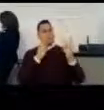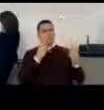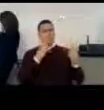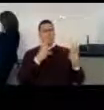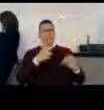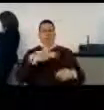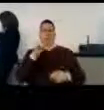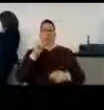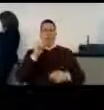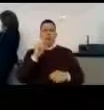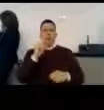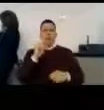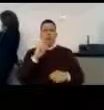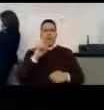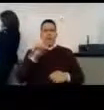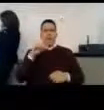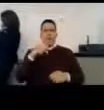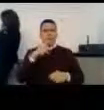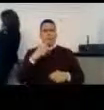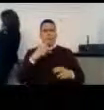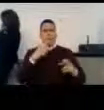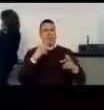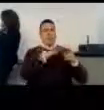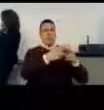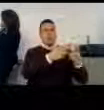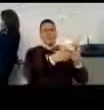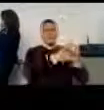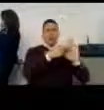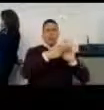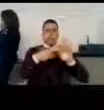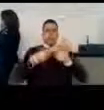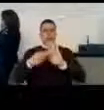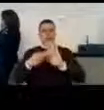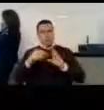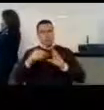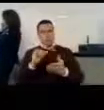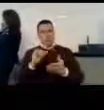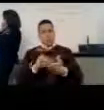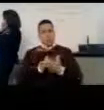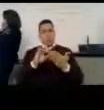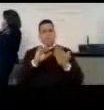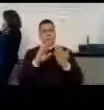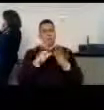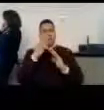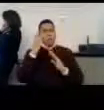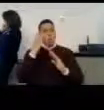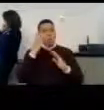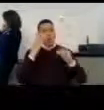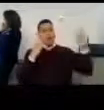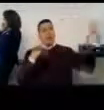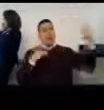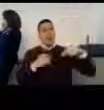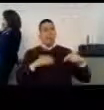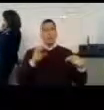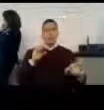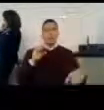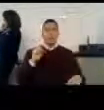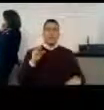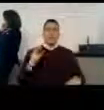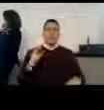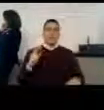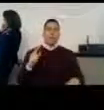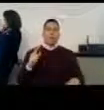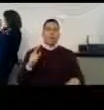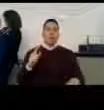that they are having higher rates of IEPs within New York City. And that's because they're coming in with an ESL,